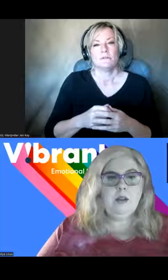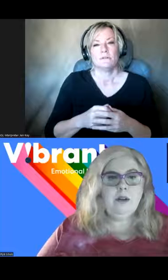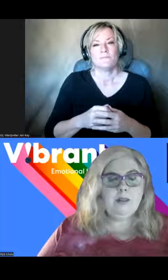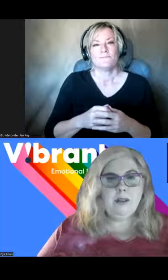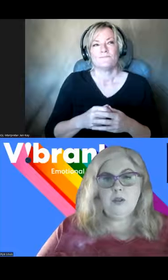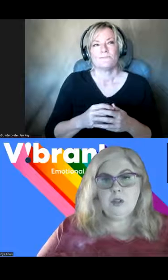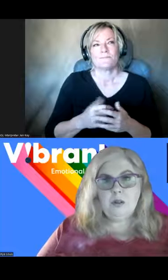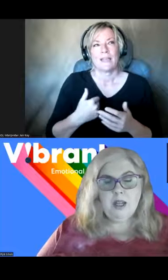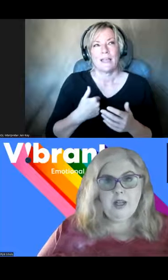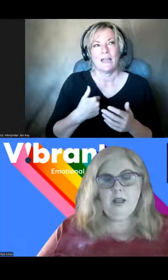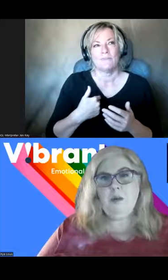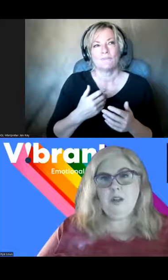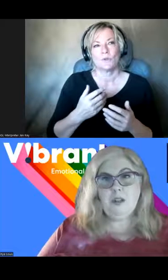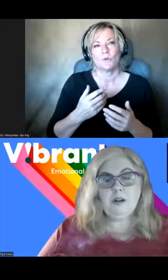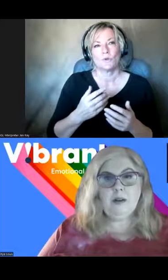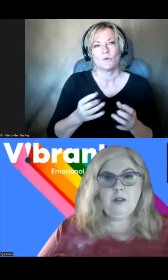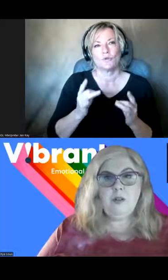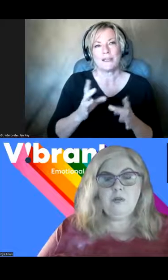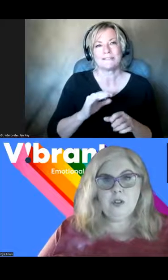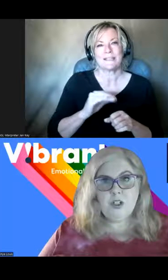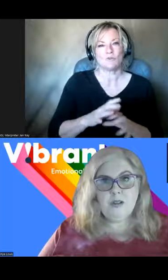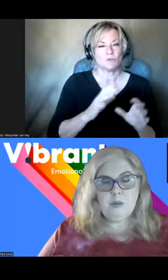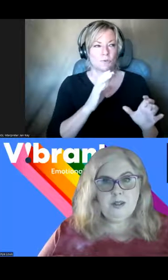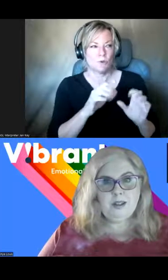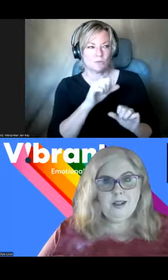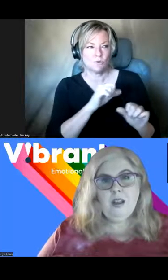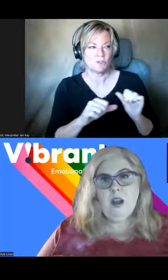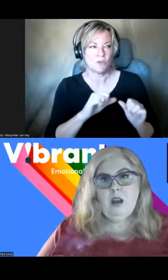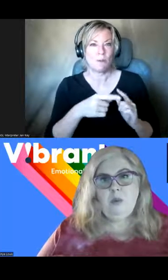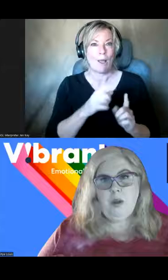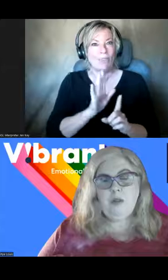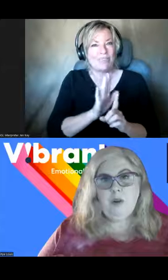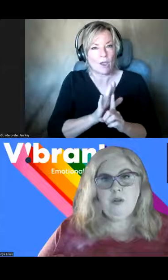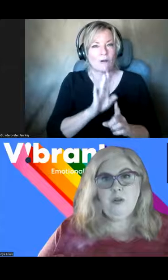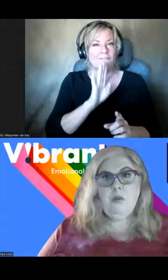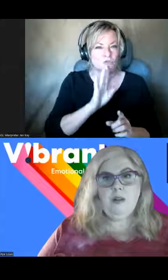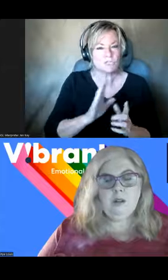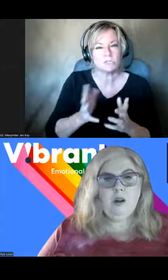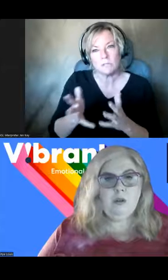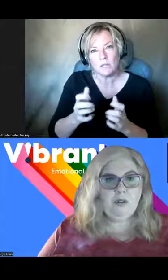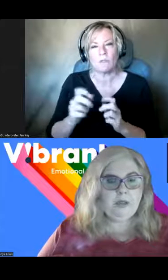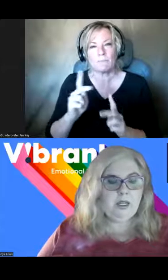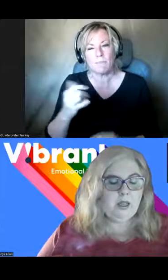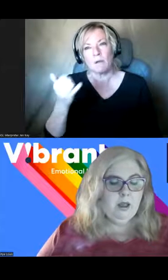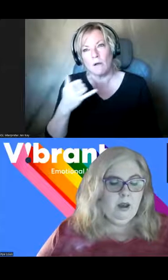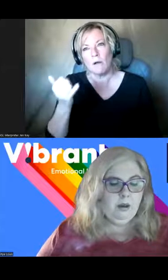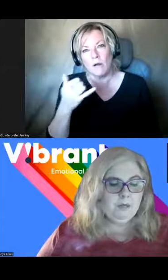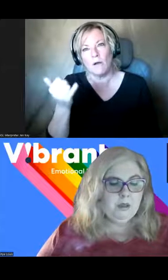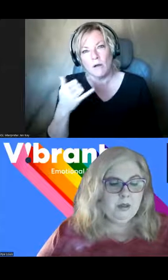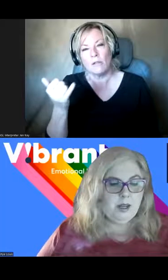ways that crisis counselors communicate with each other about some of their frustrations with dealing with folks who regularly or more